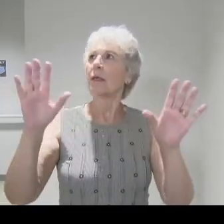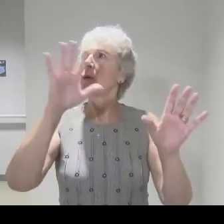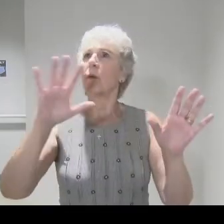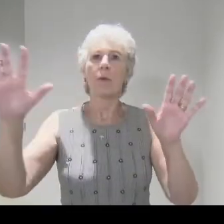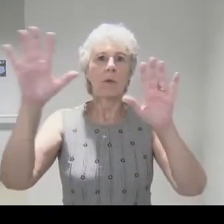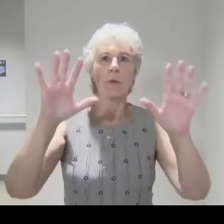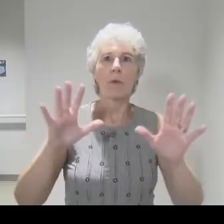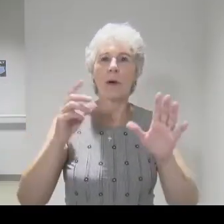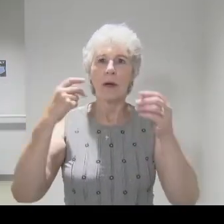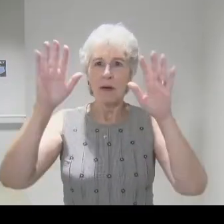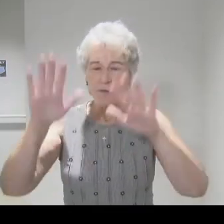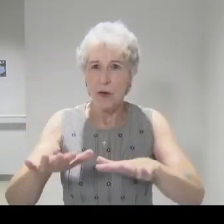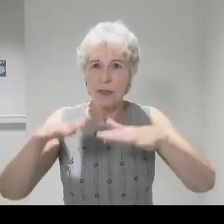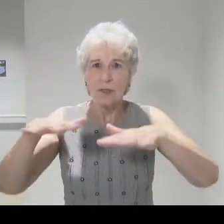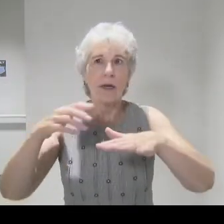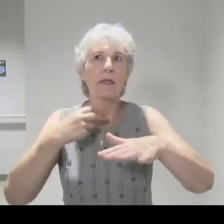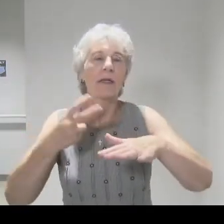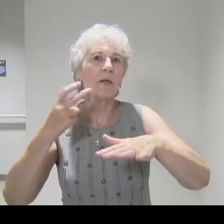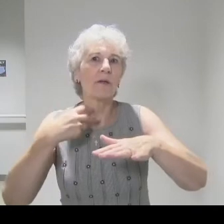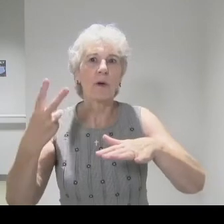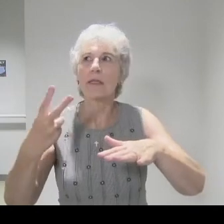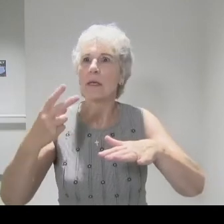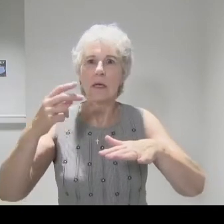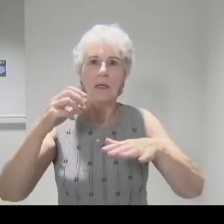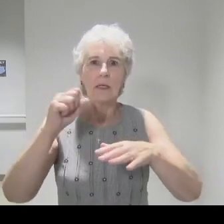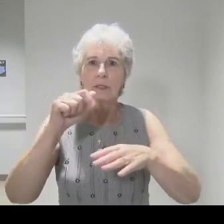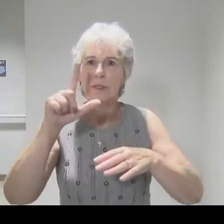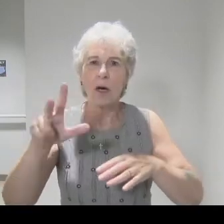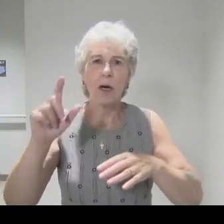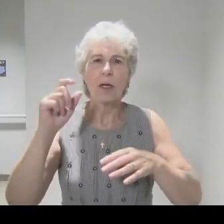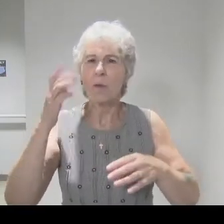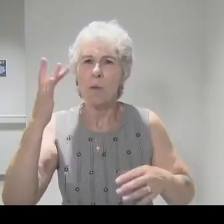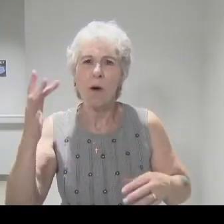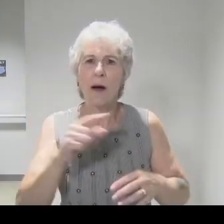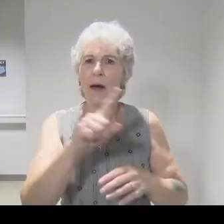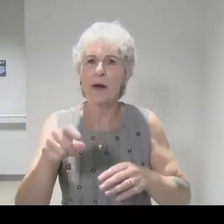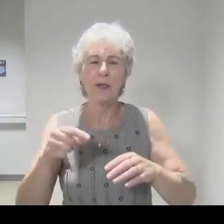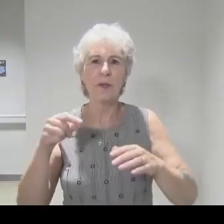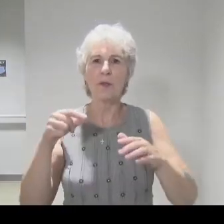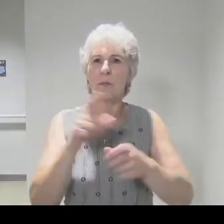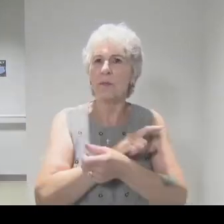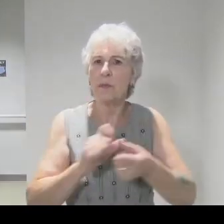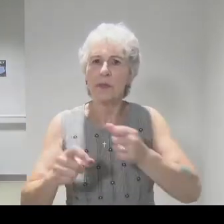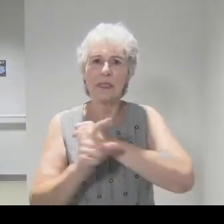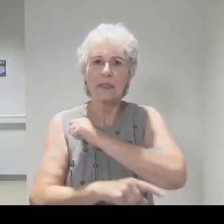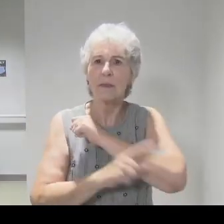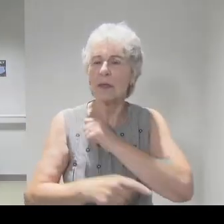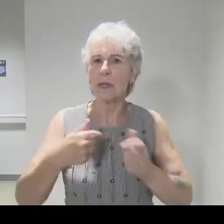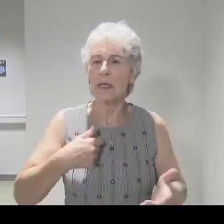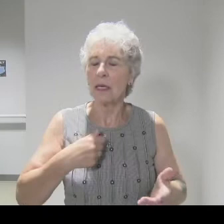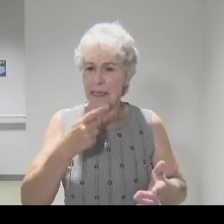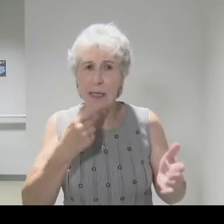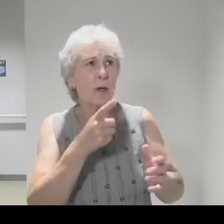And falling to the ground, he heard a voice saying, Saul, Saul, why are you persecuting me? And he said, who are